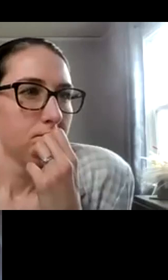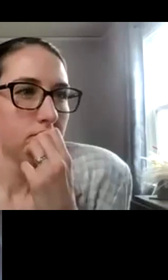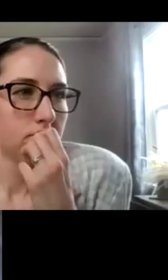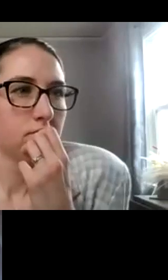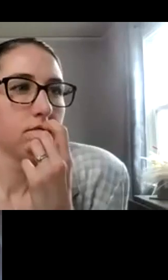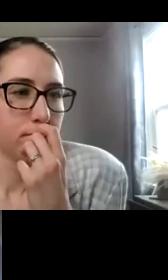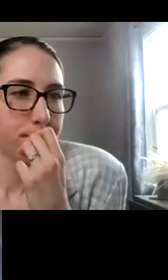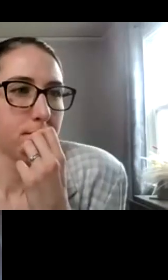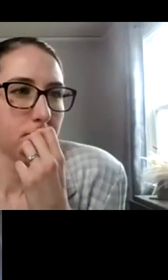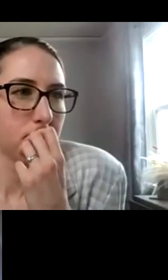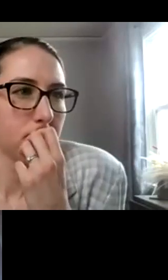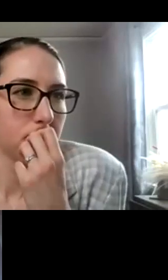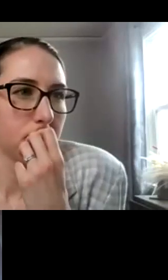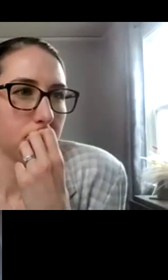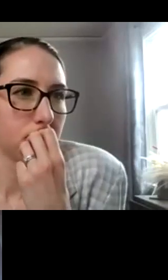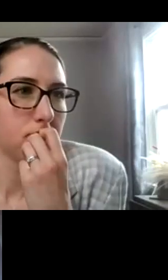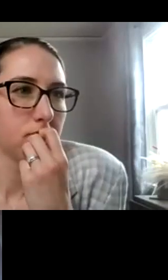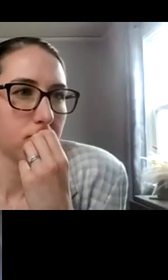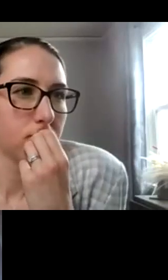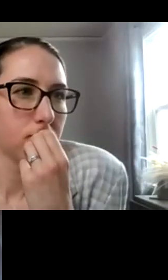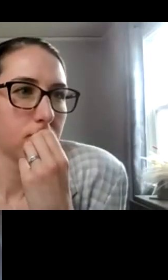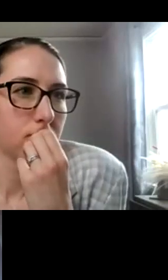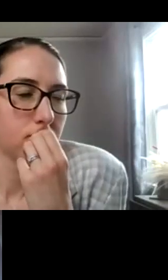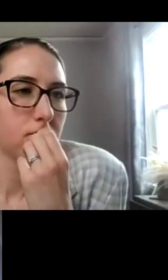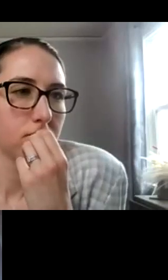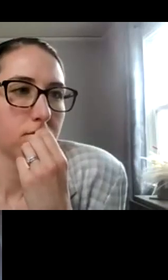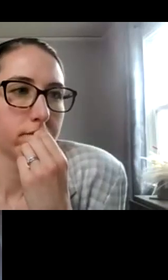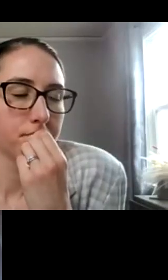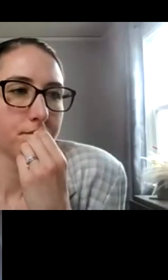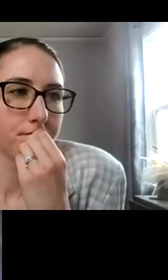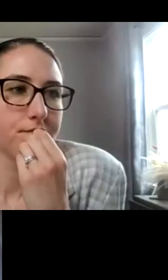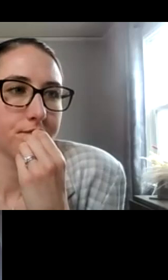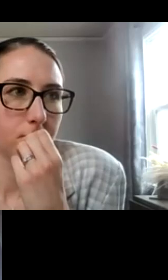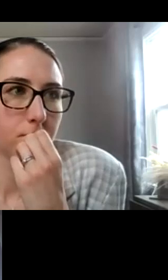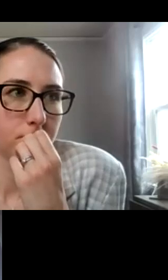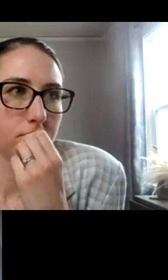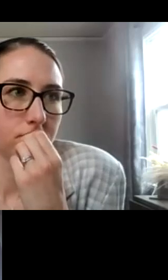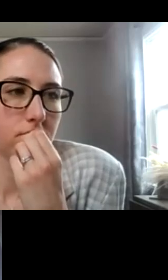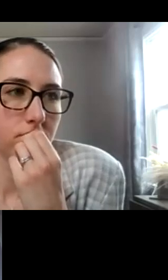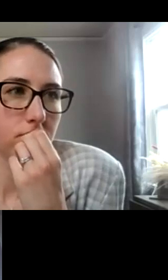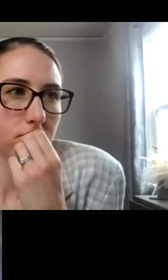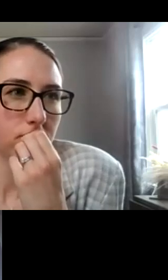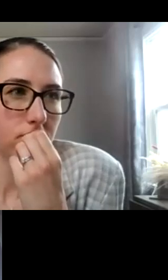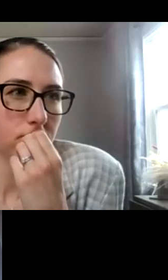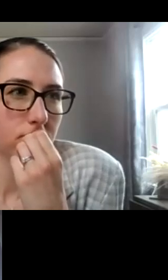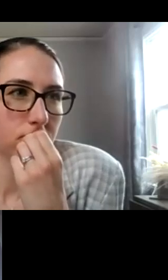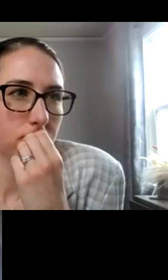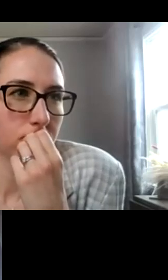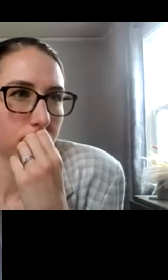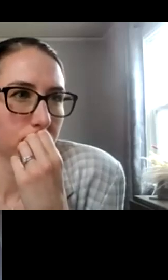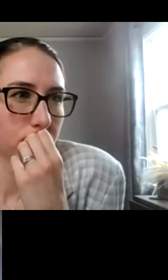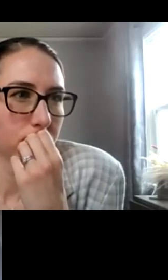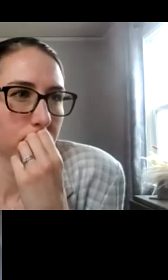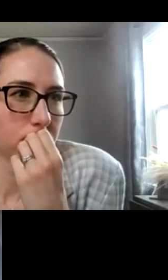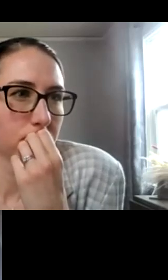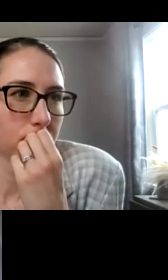should be required to have a thoughtful policy on how and when they employ telehealth, in-home services, in-person